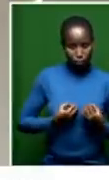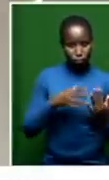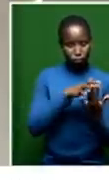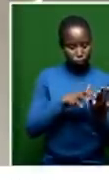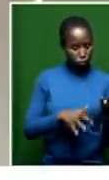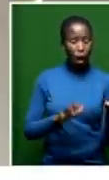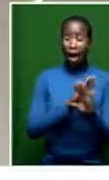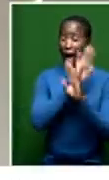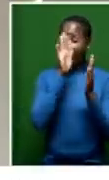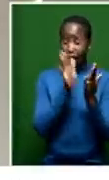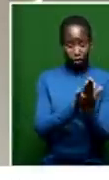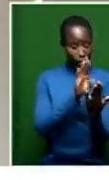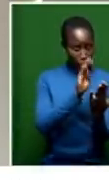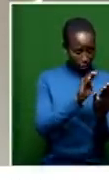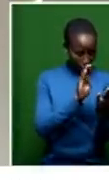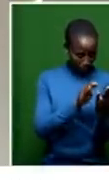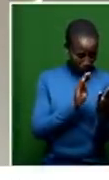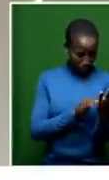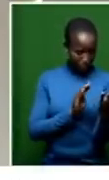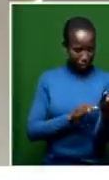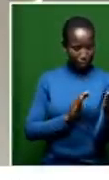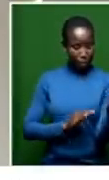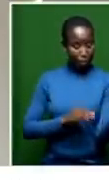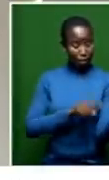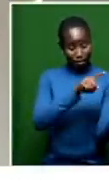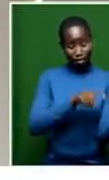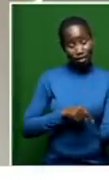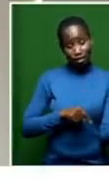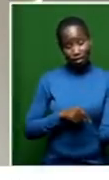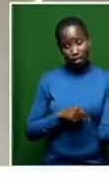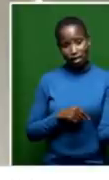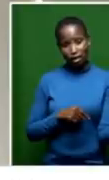being cited there, and it's quite a multiple of